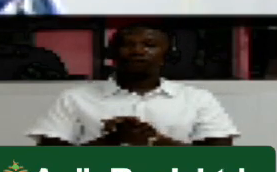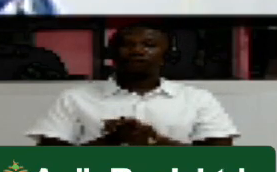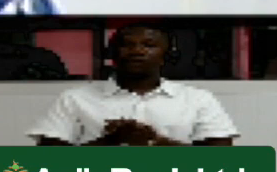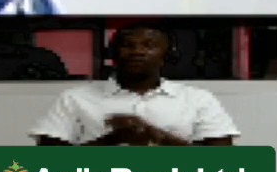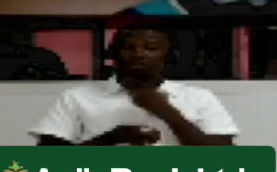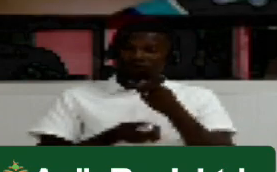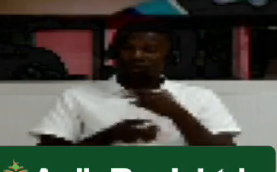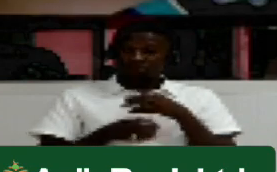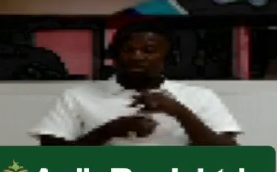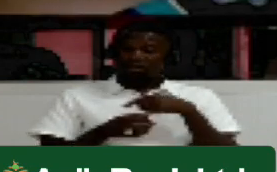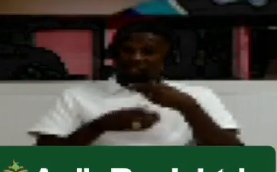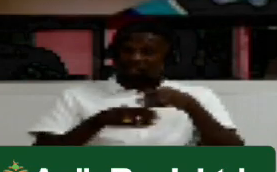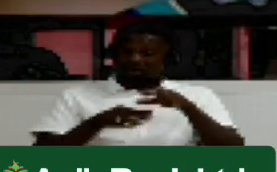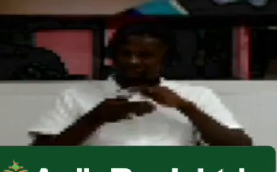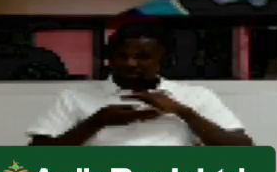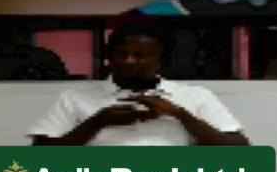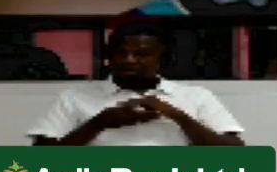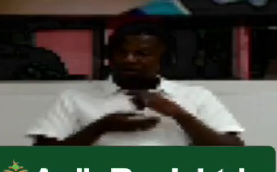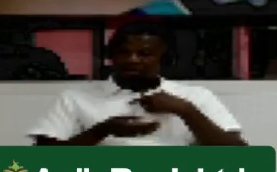And did you take them up on their offer?